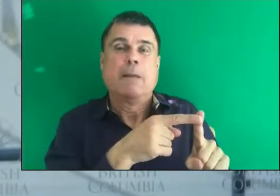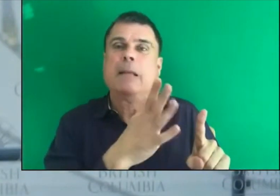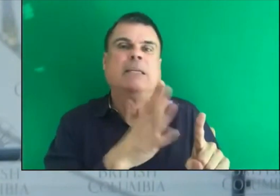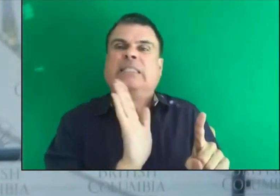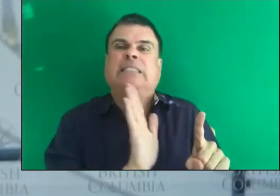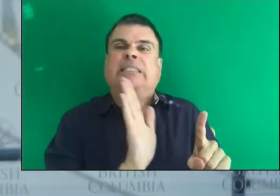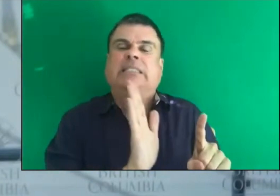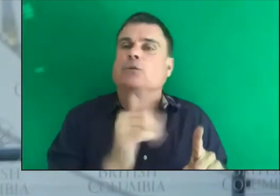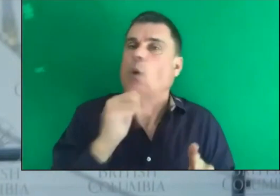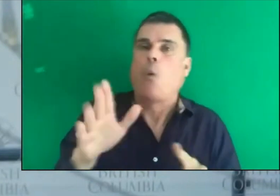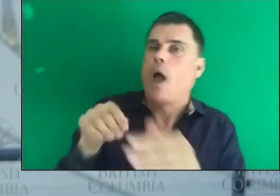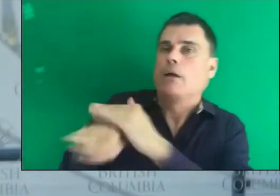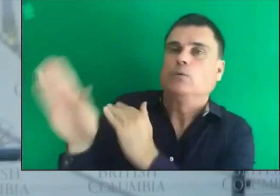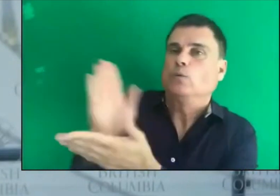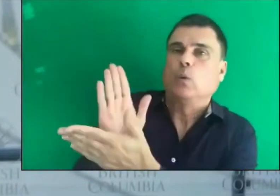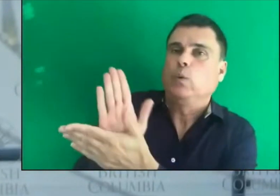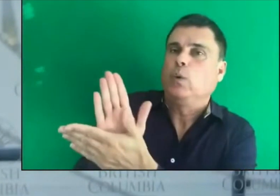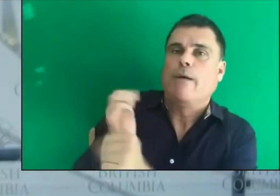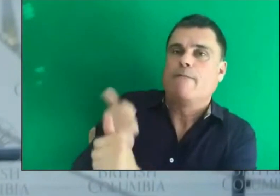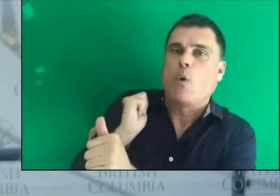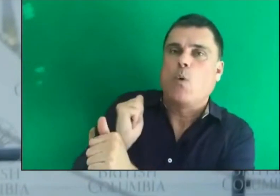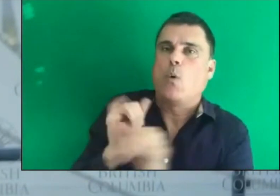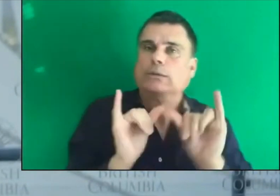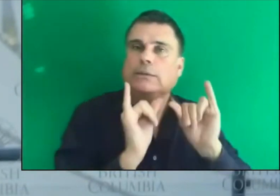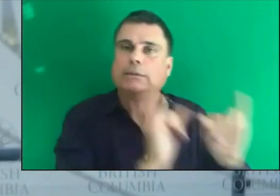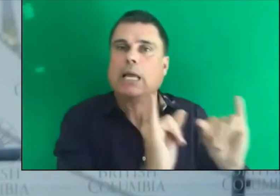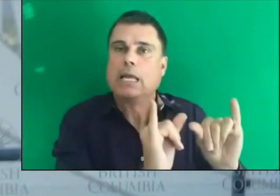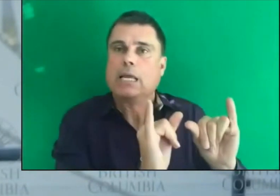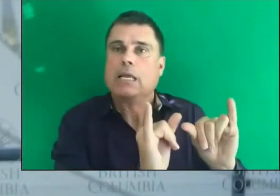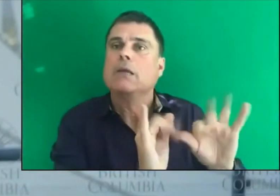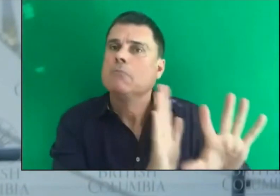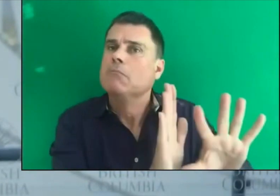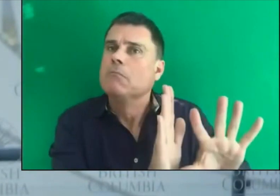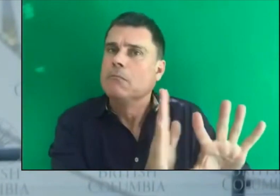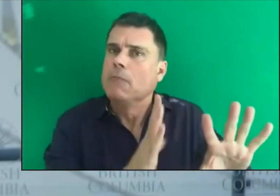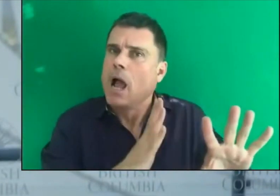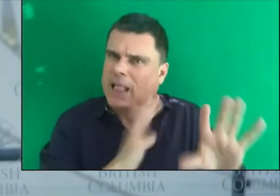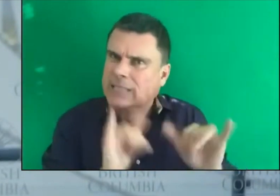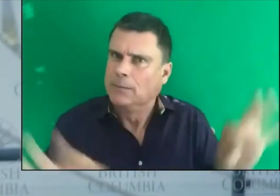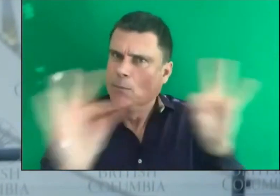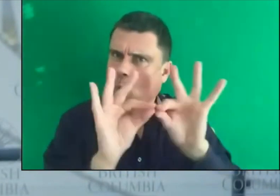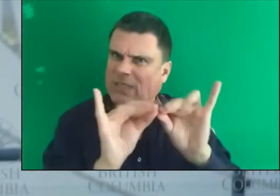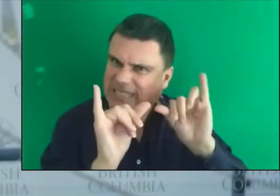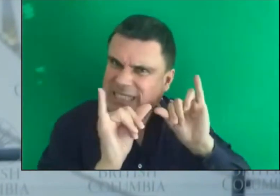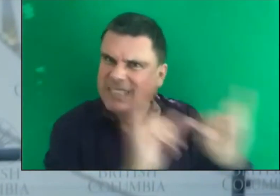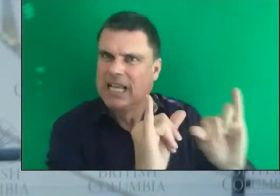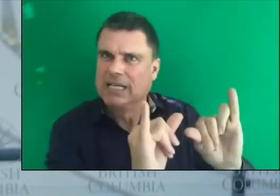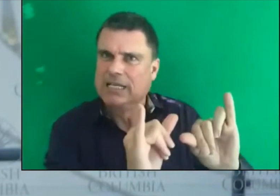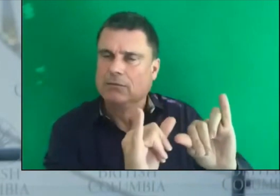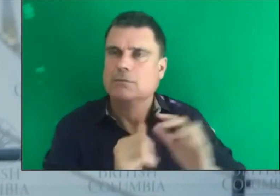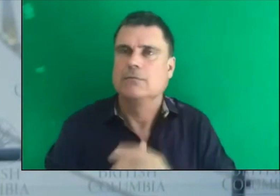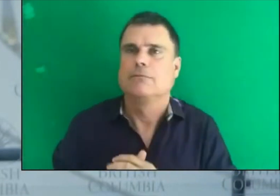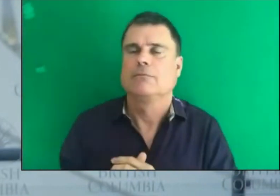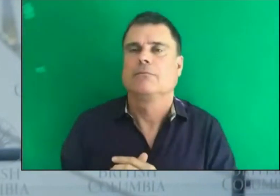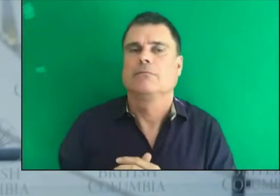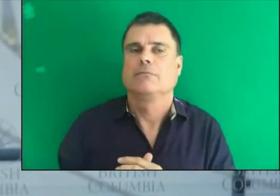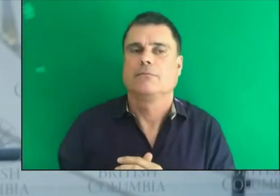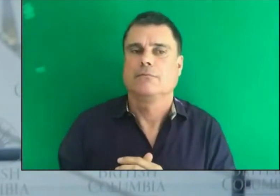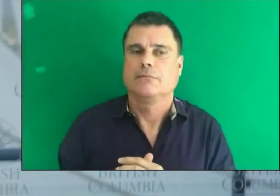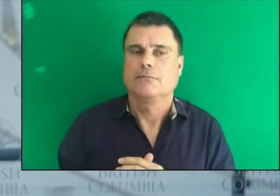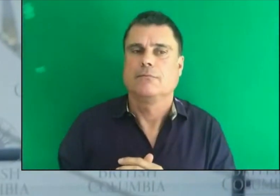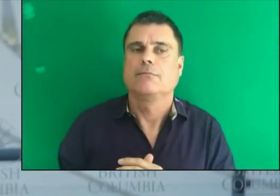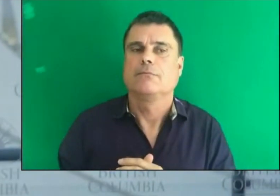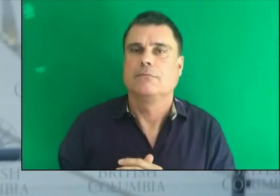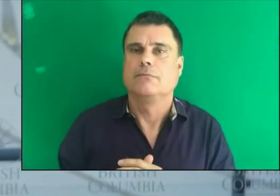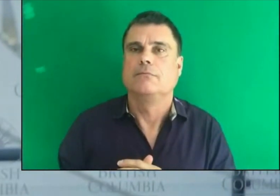are a teacher or a student and there's people in our family who have COVID, we need to stay away from school. And that is working. What we